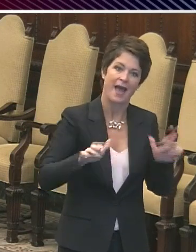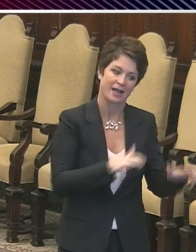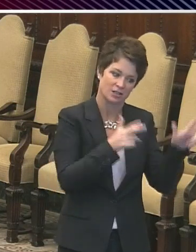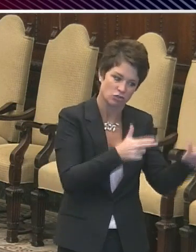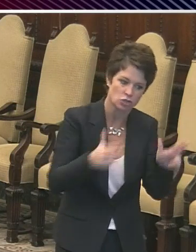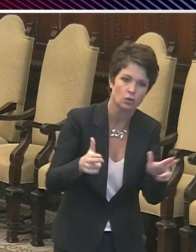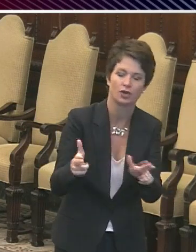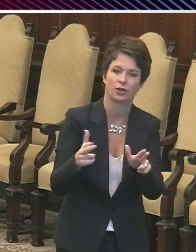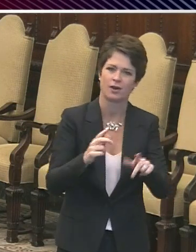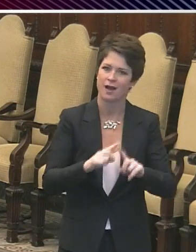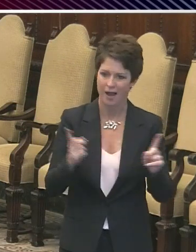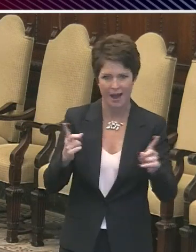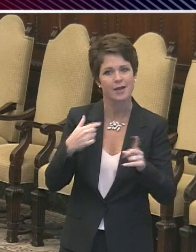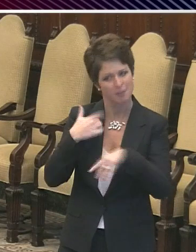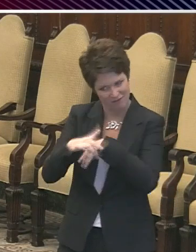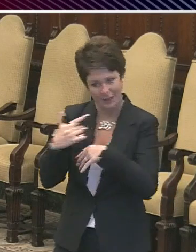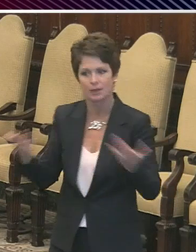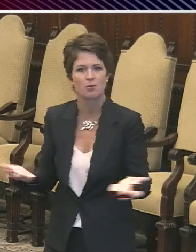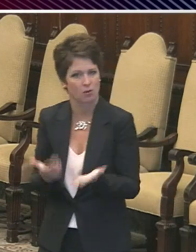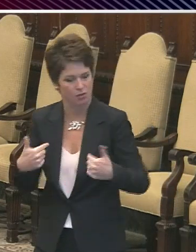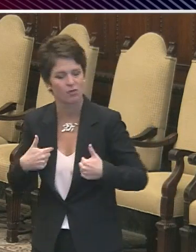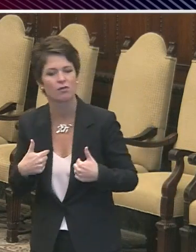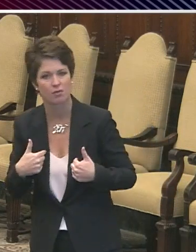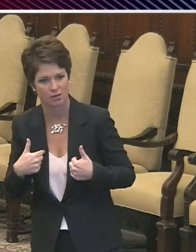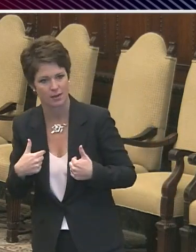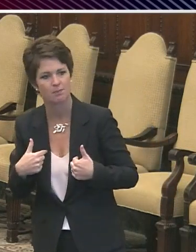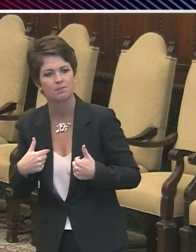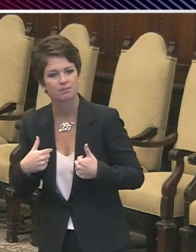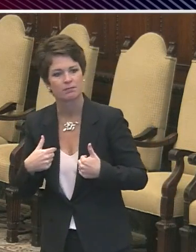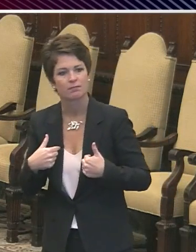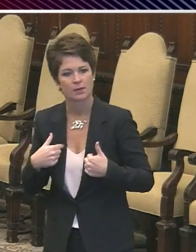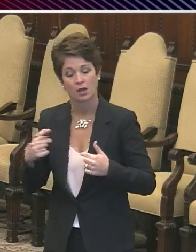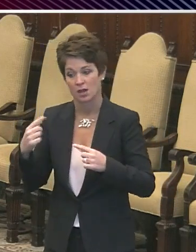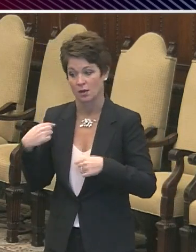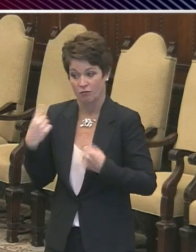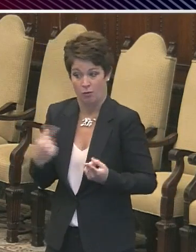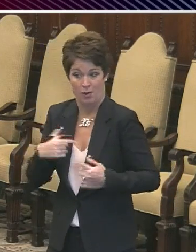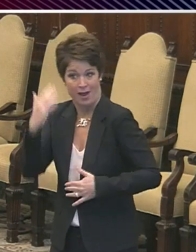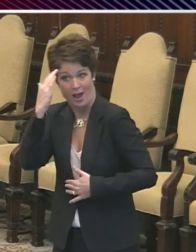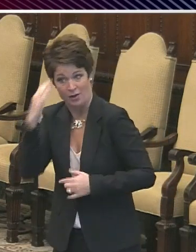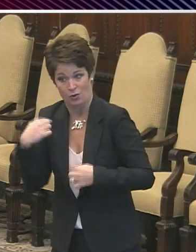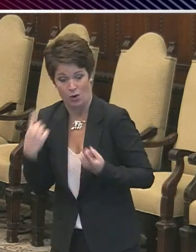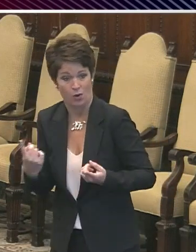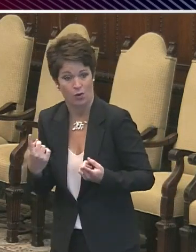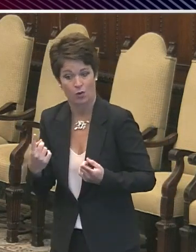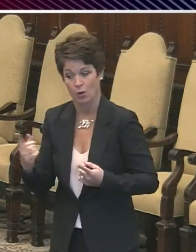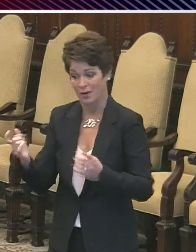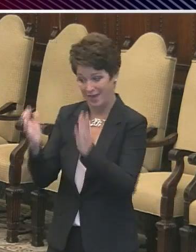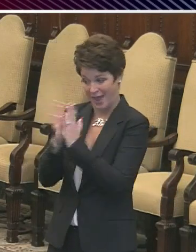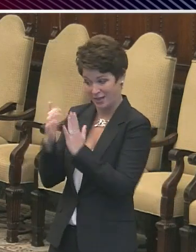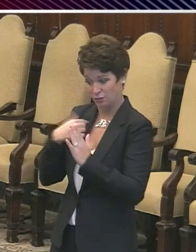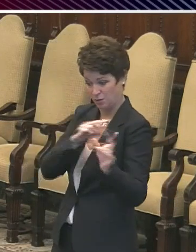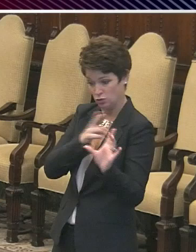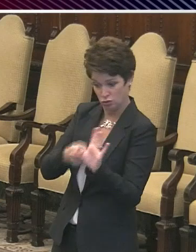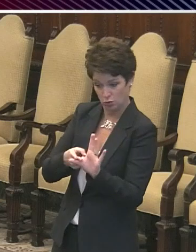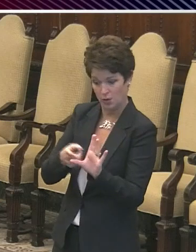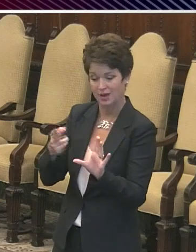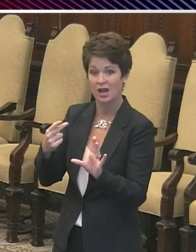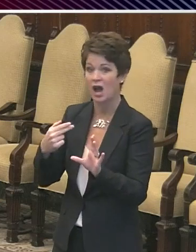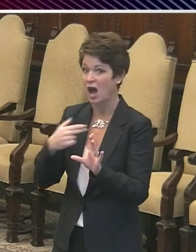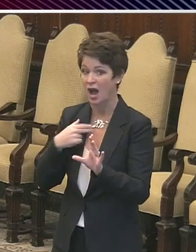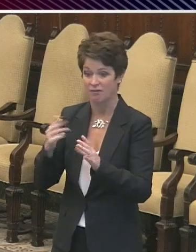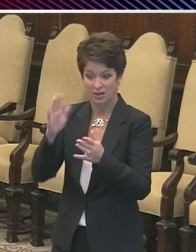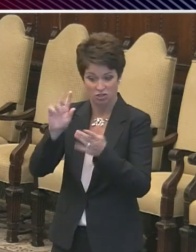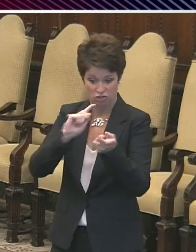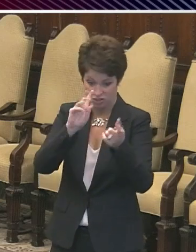incident. I have made myself available, as far as I know, whenever the requests have come forward, I've gone out of my